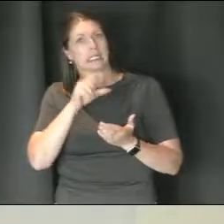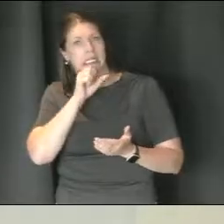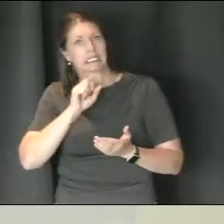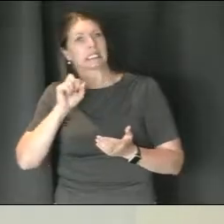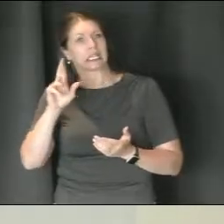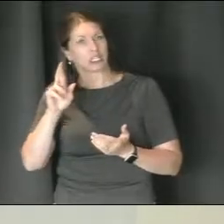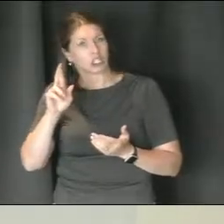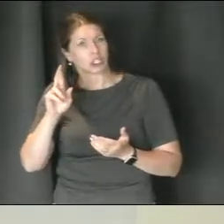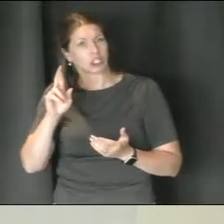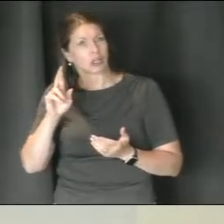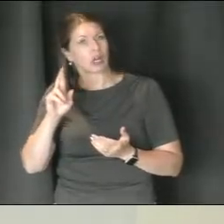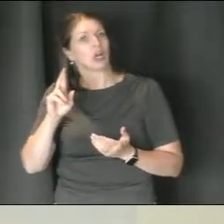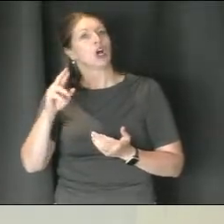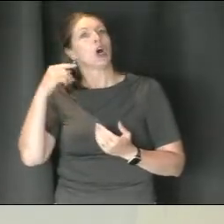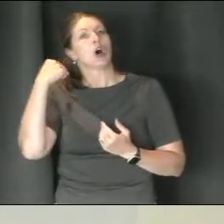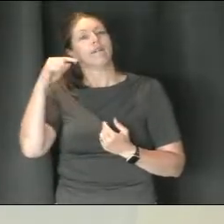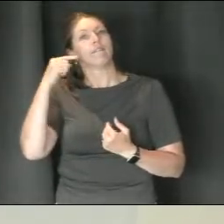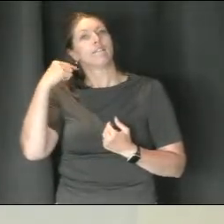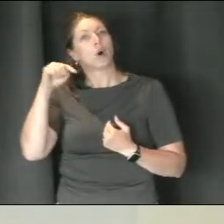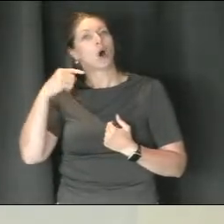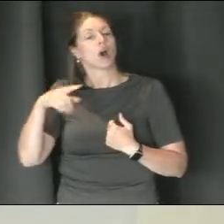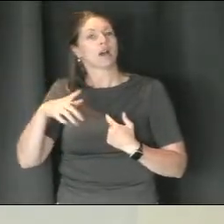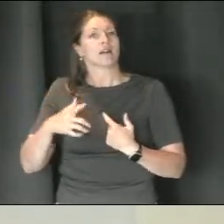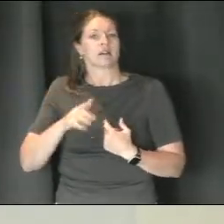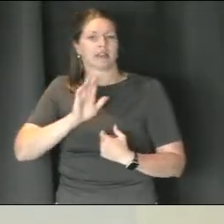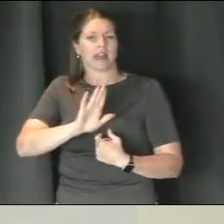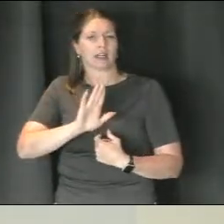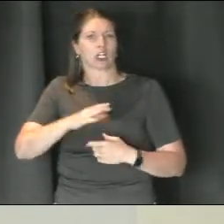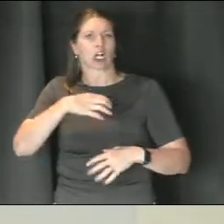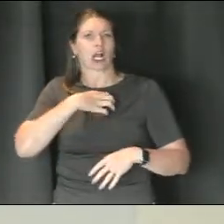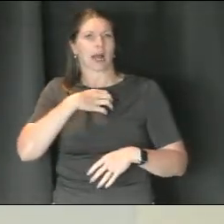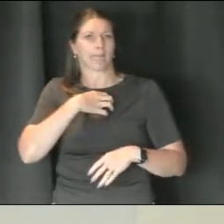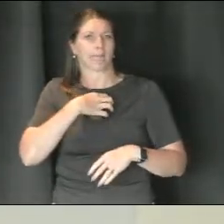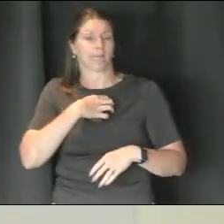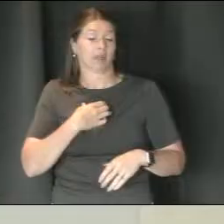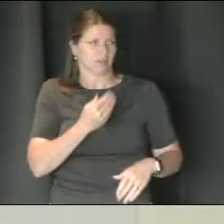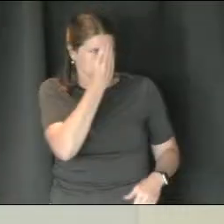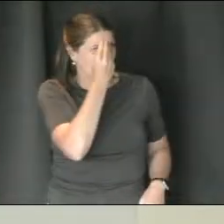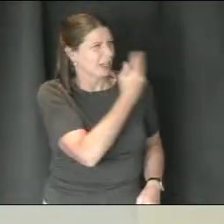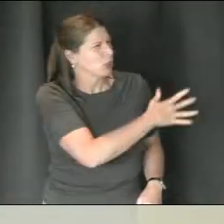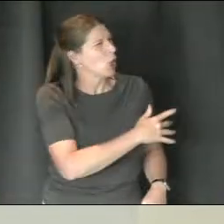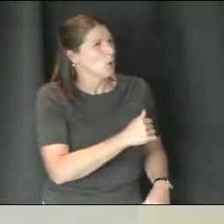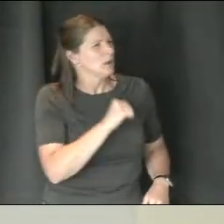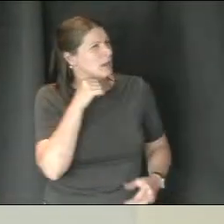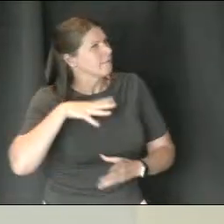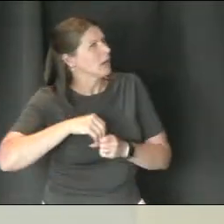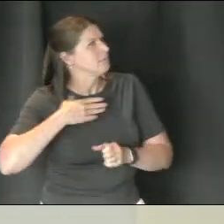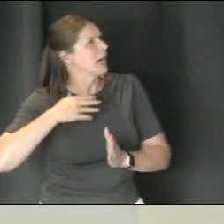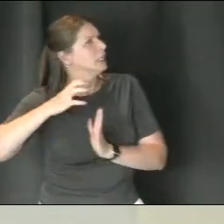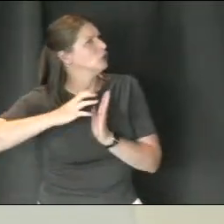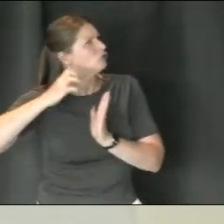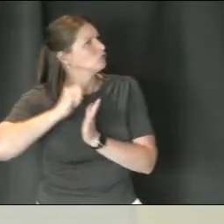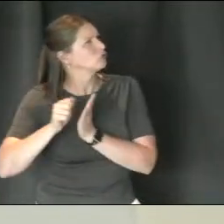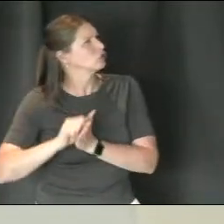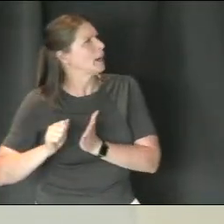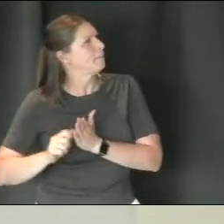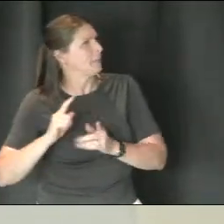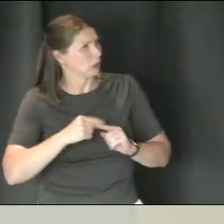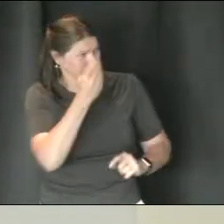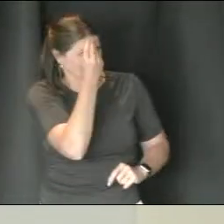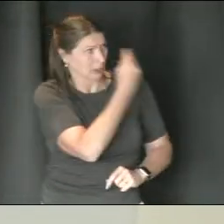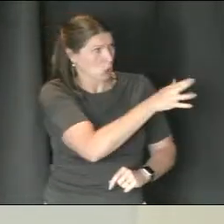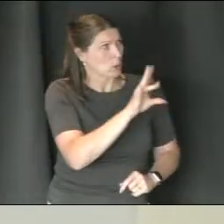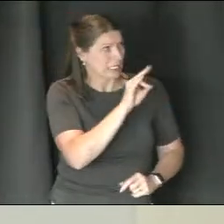a lot of votes, you know. That's not in my speech, I just thought about it. About a week after